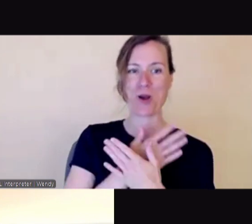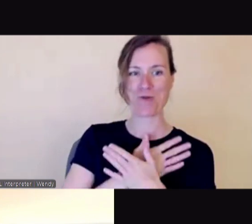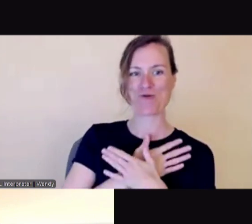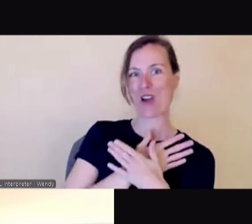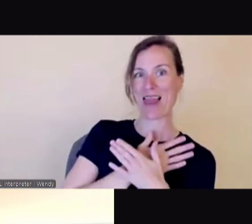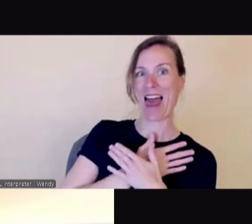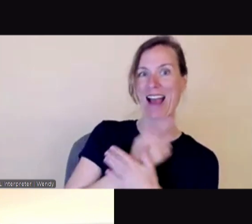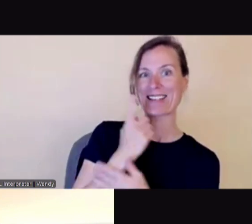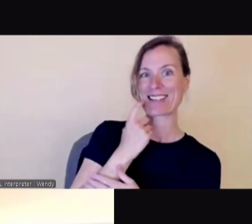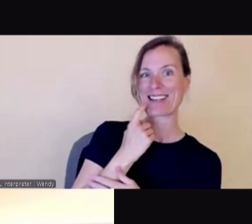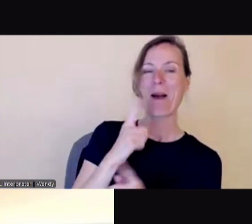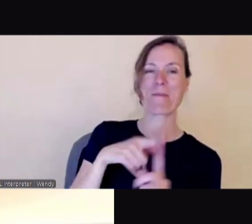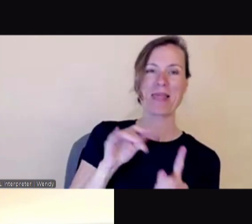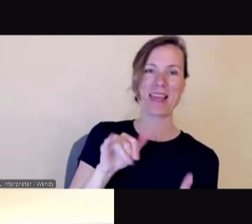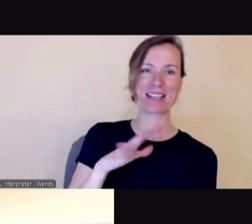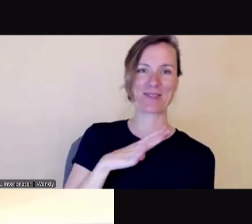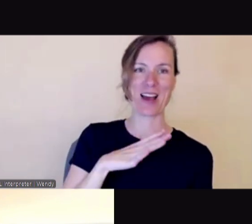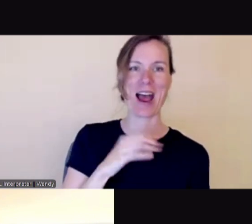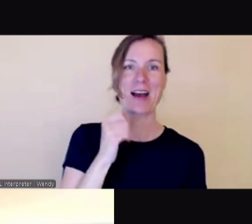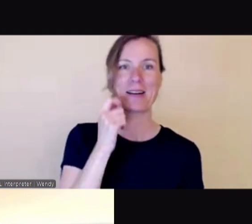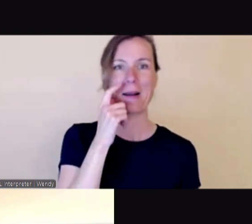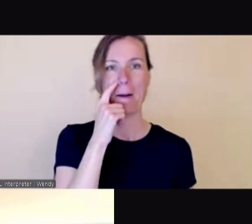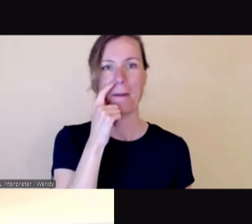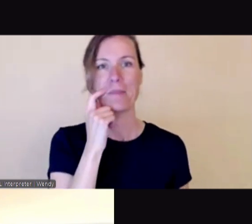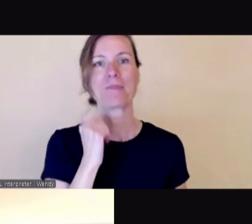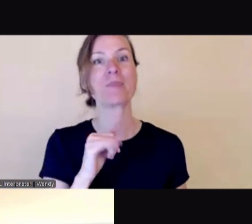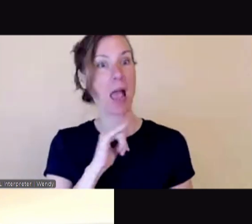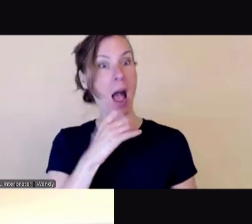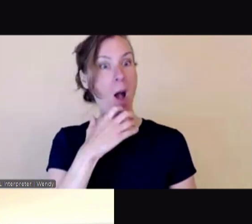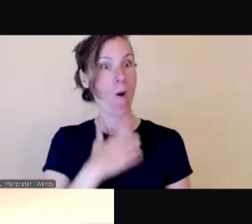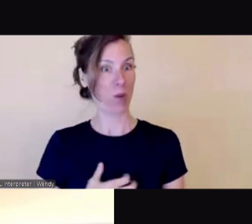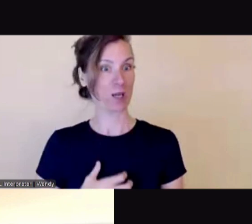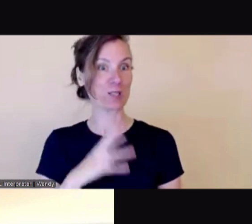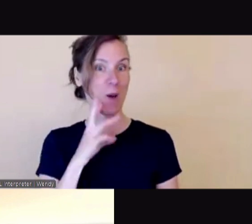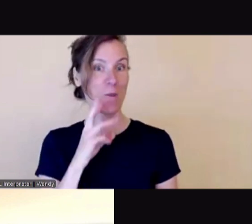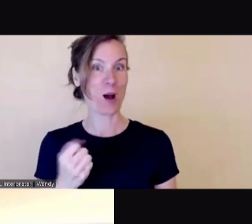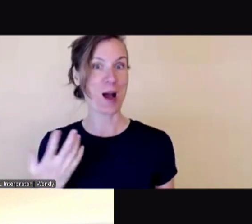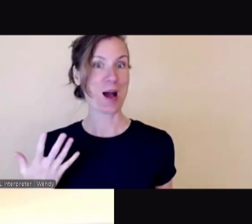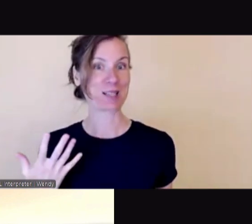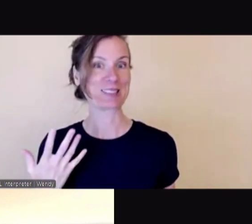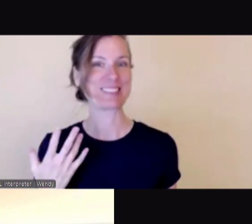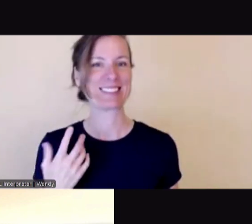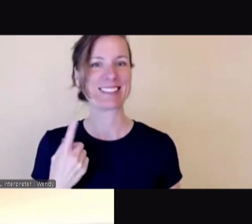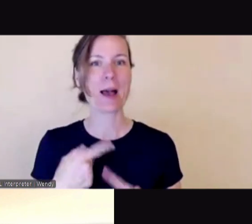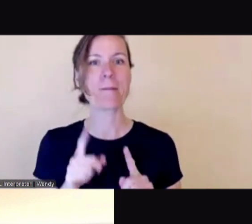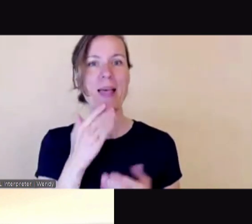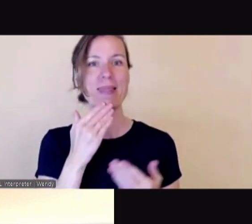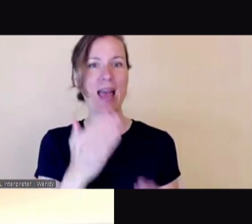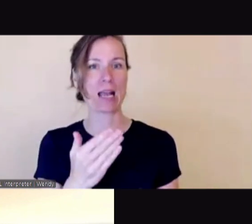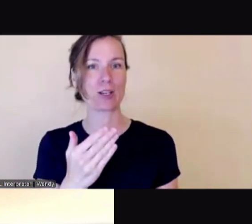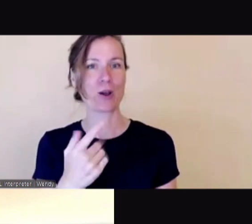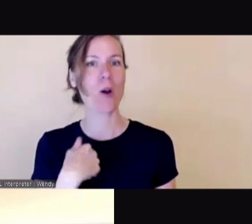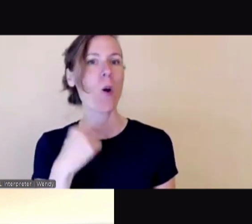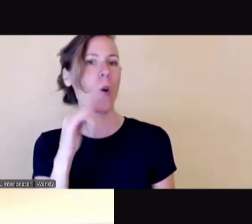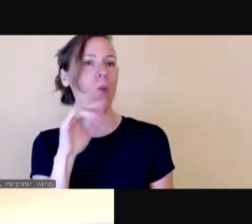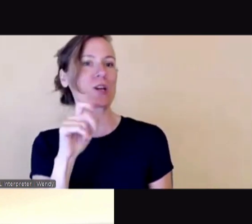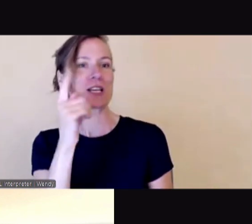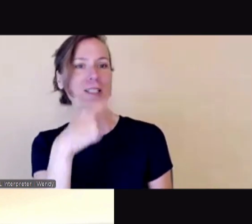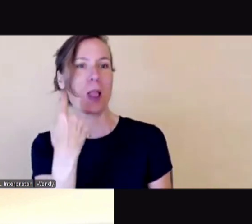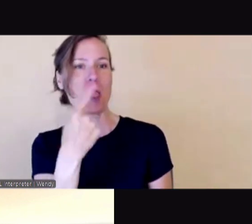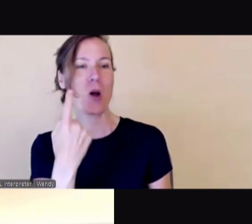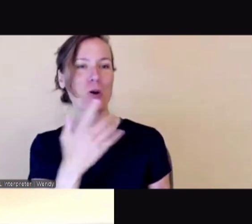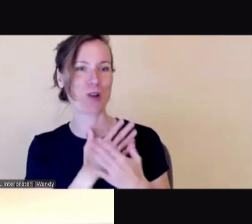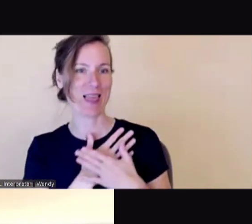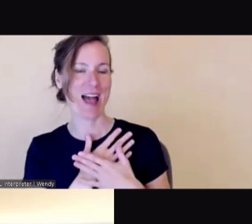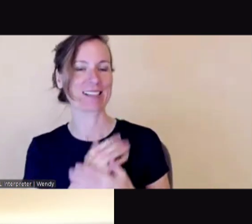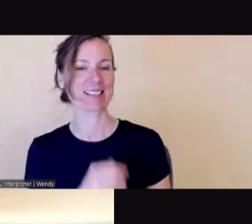the rest of your evening. I wish that were the case, but thank you. We just look relaxed. Y'all have a